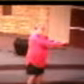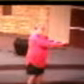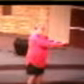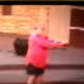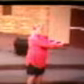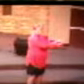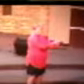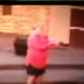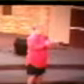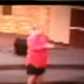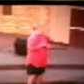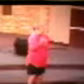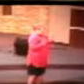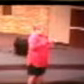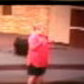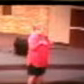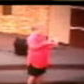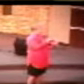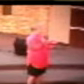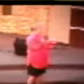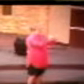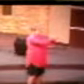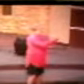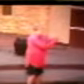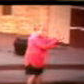Everybody got excited. We're going to throw a community cookout.